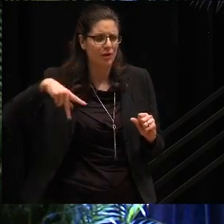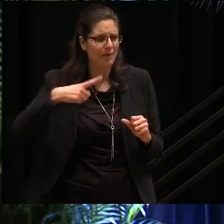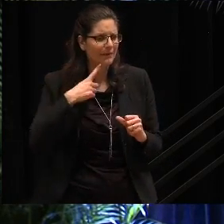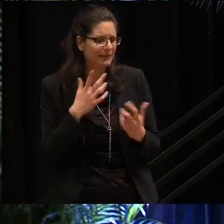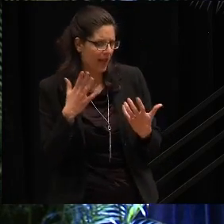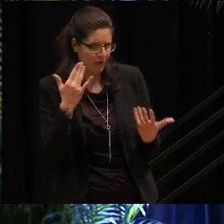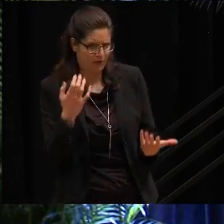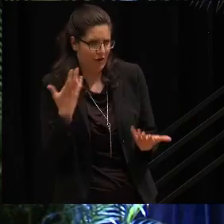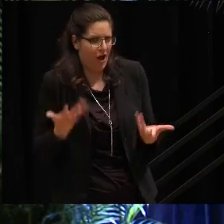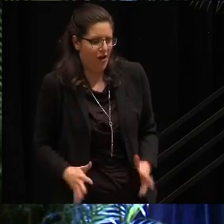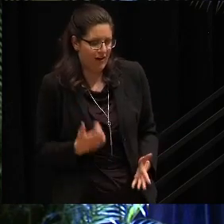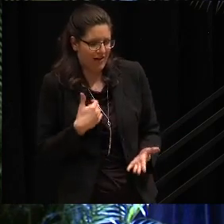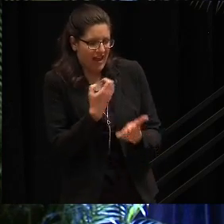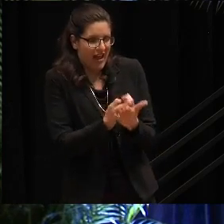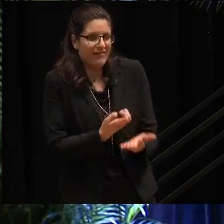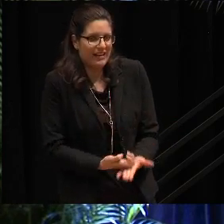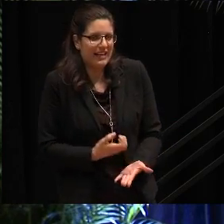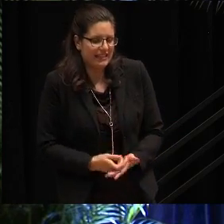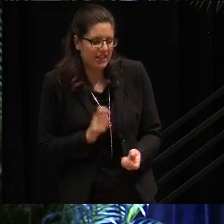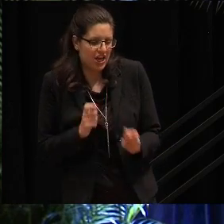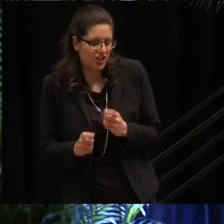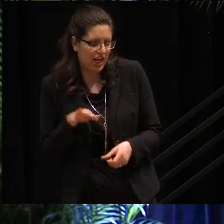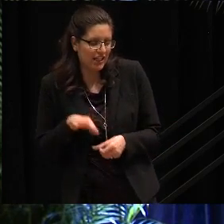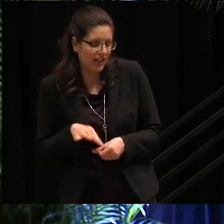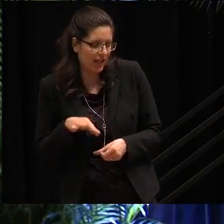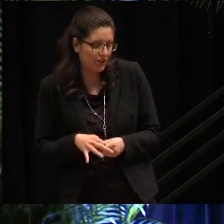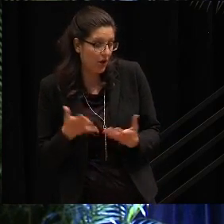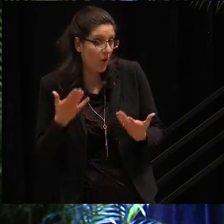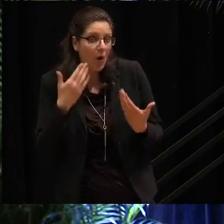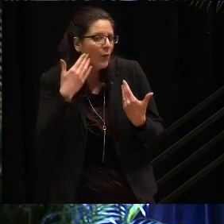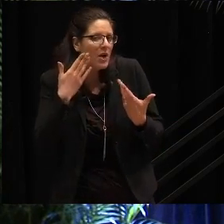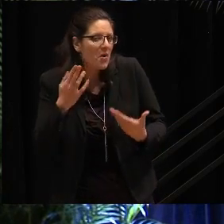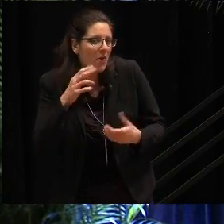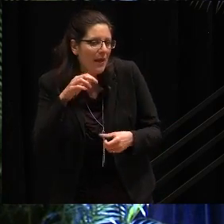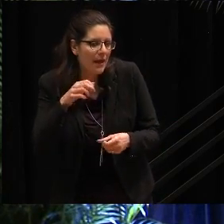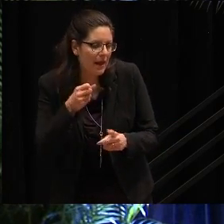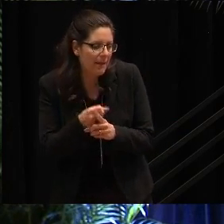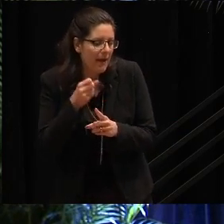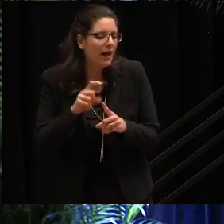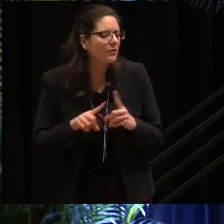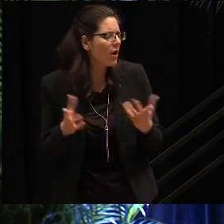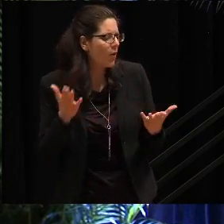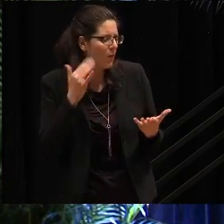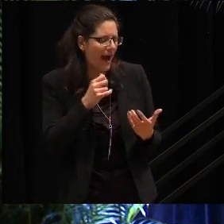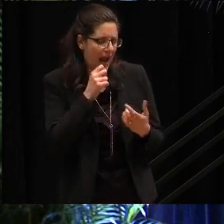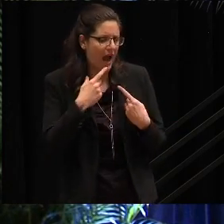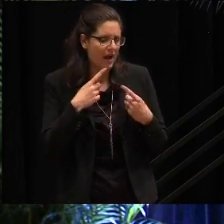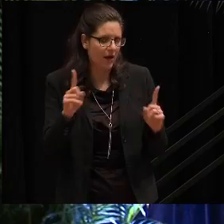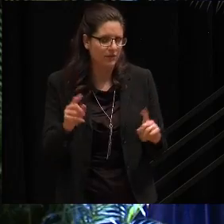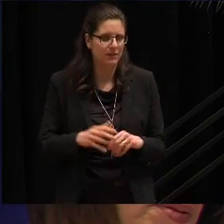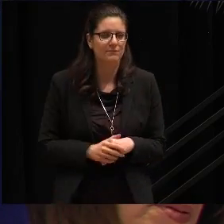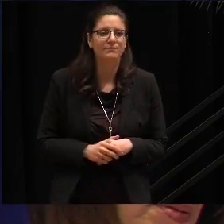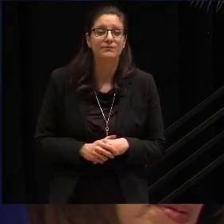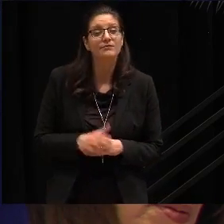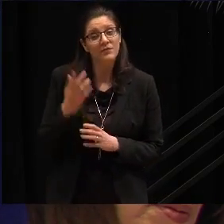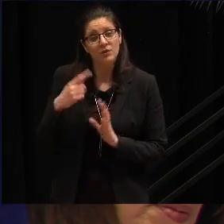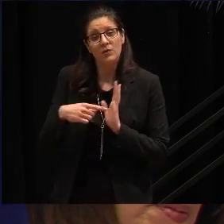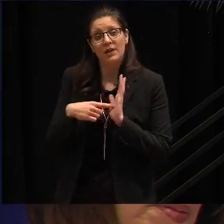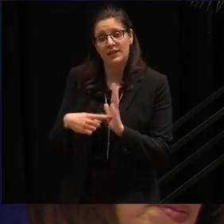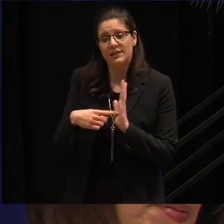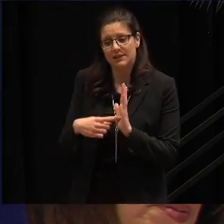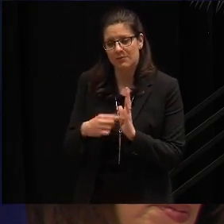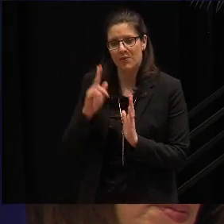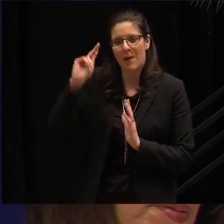evidence that Russia did meddle in the election, the precise impact we don't know, but why doesn't he call that out? Well, this is an example where the